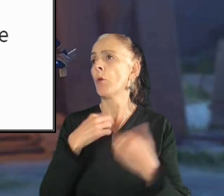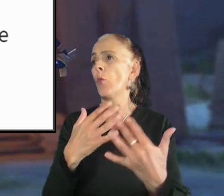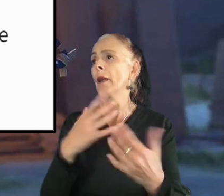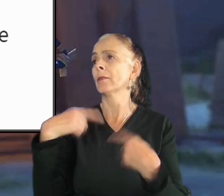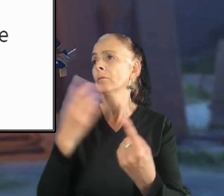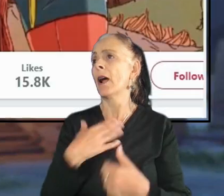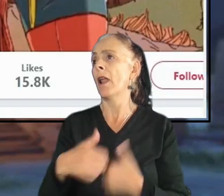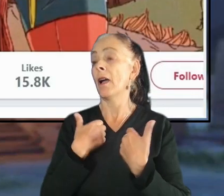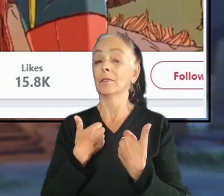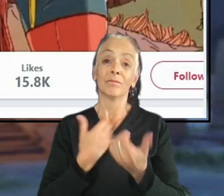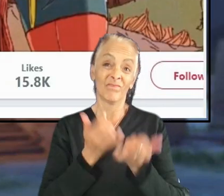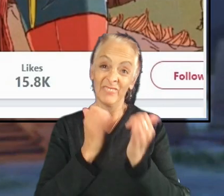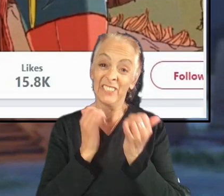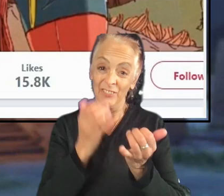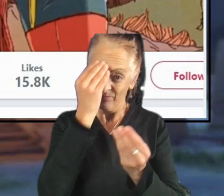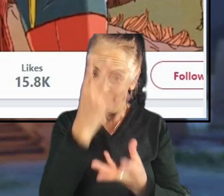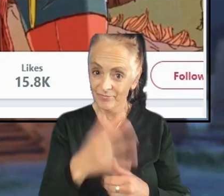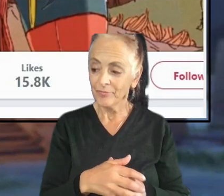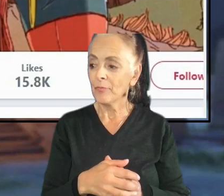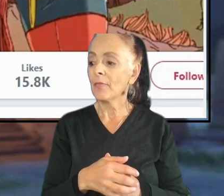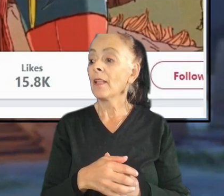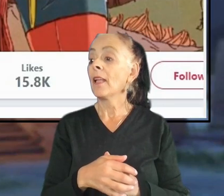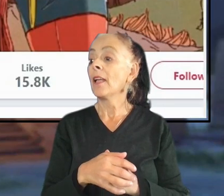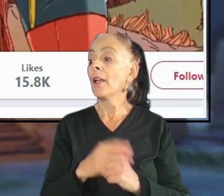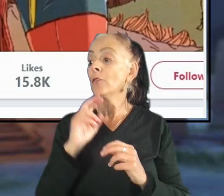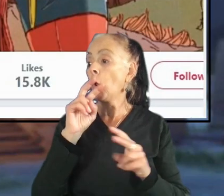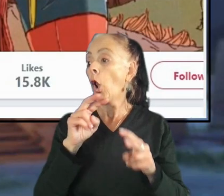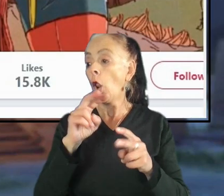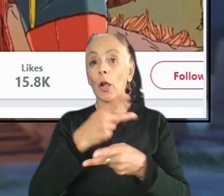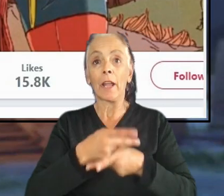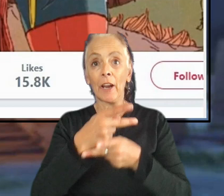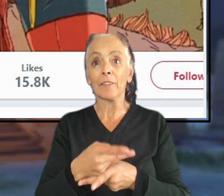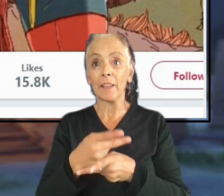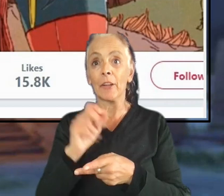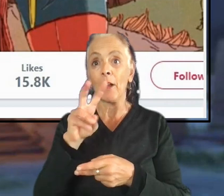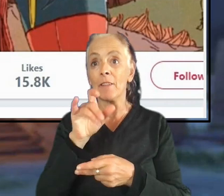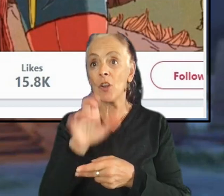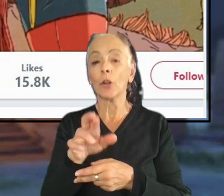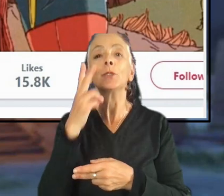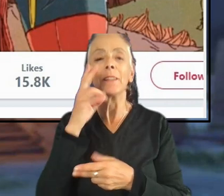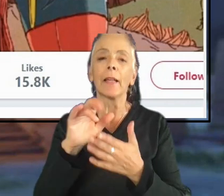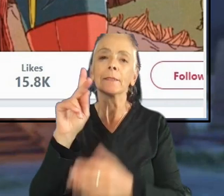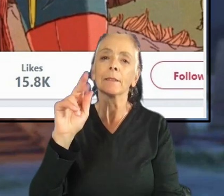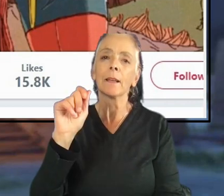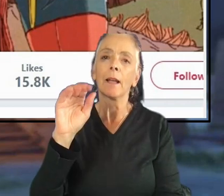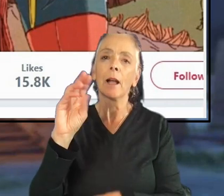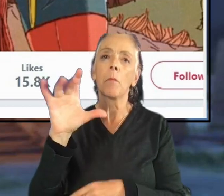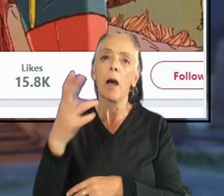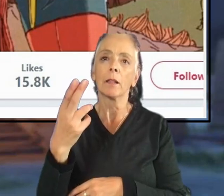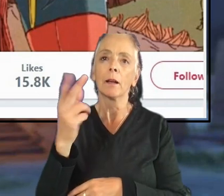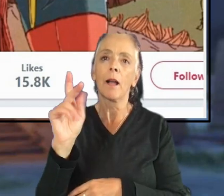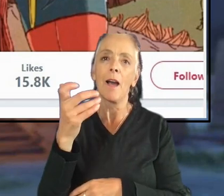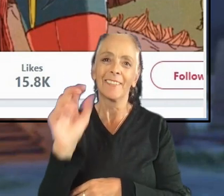all my life for this as well. Now, if you look closely at her avatar, you'll see that it's Kamala Khan, naturally, because,